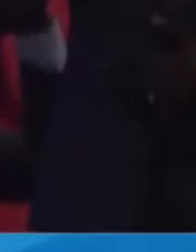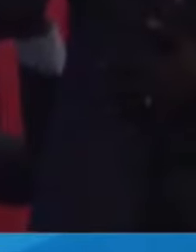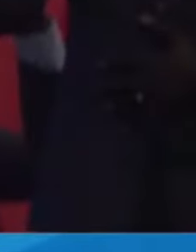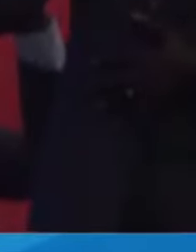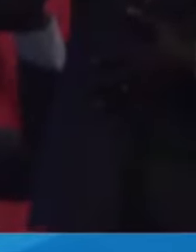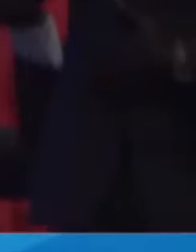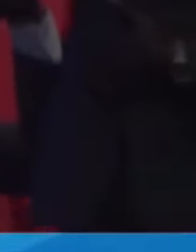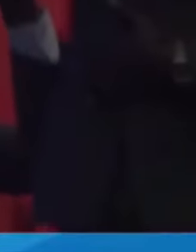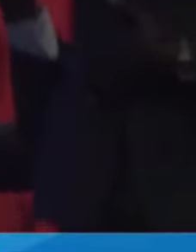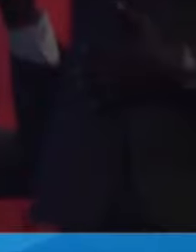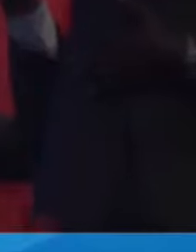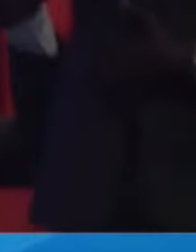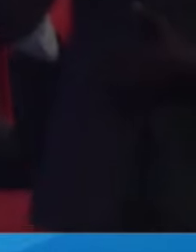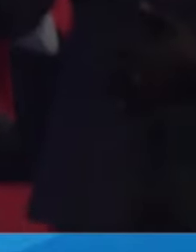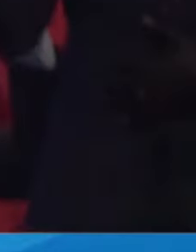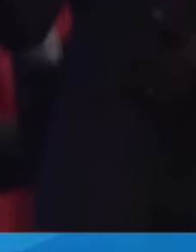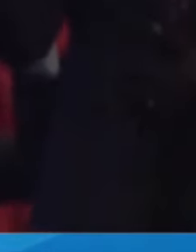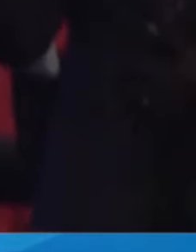pra